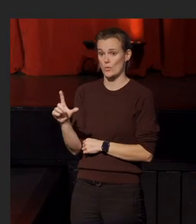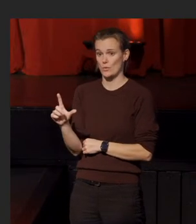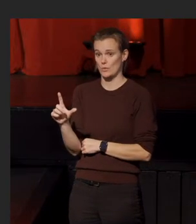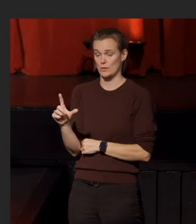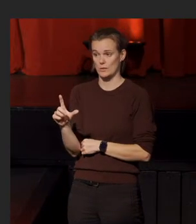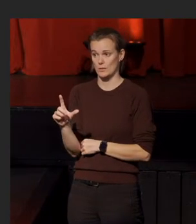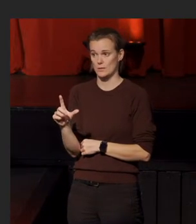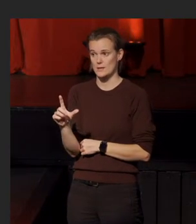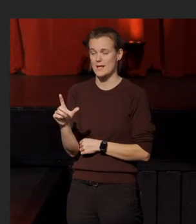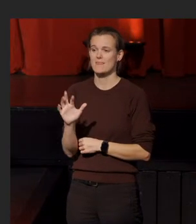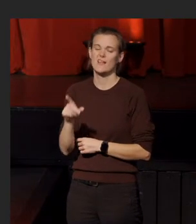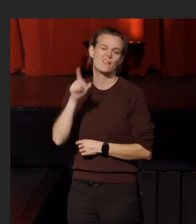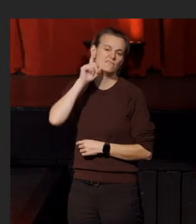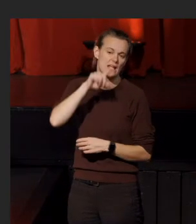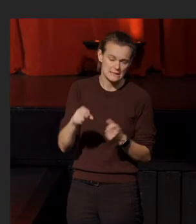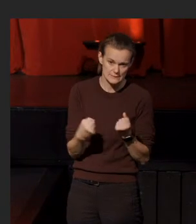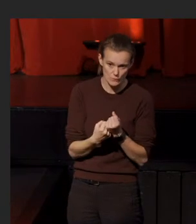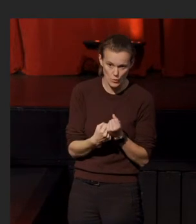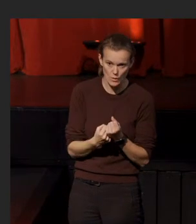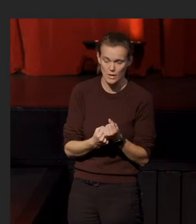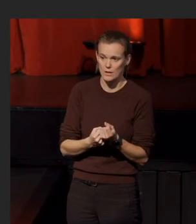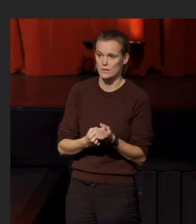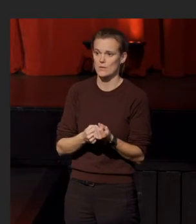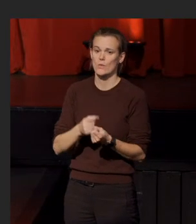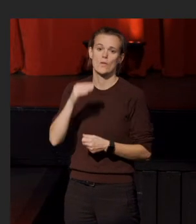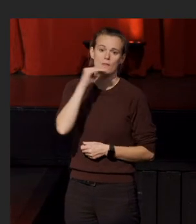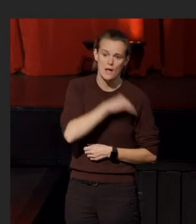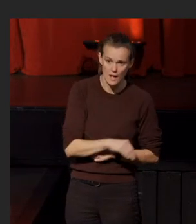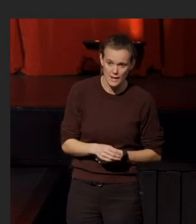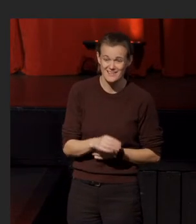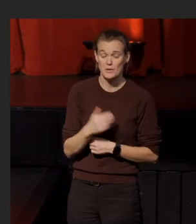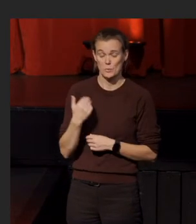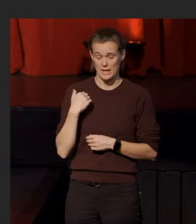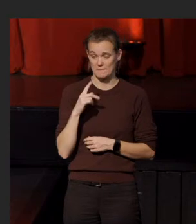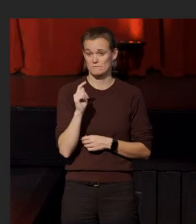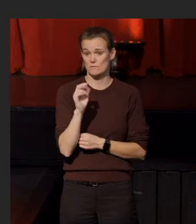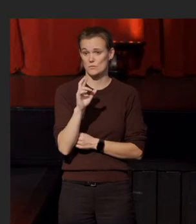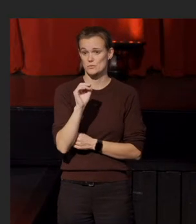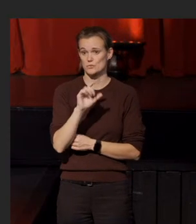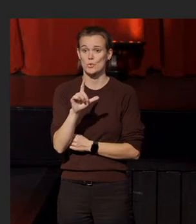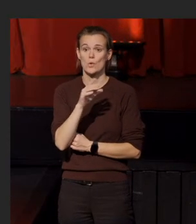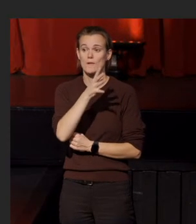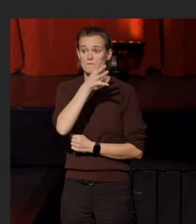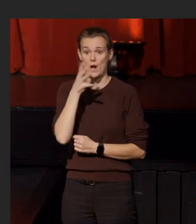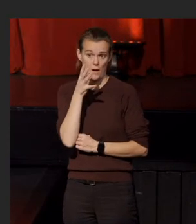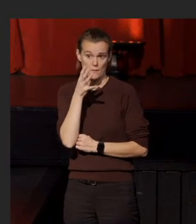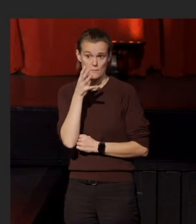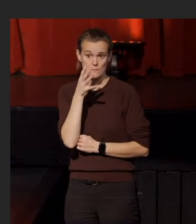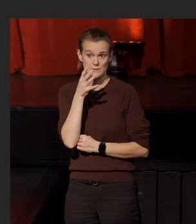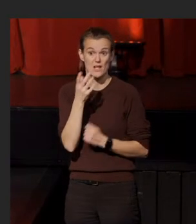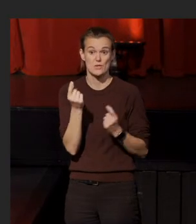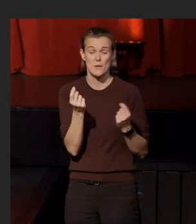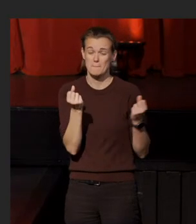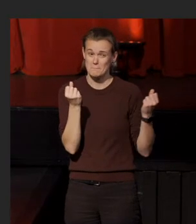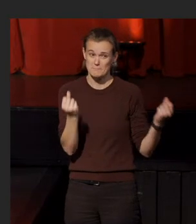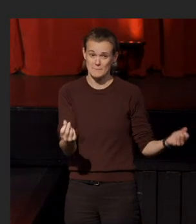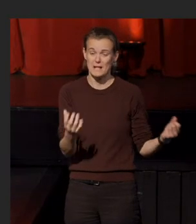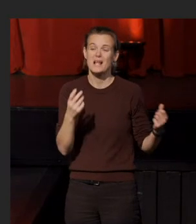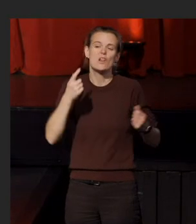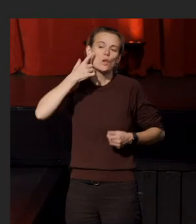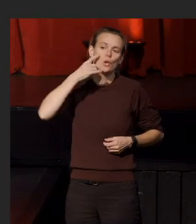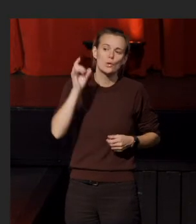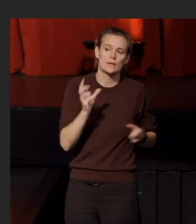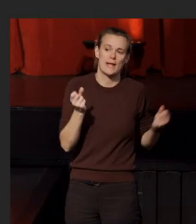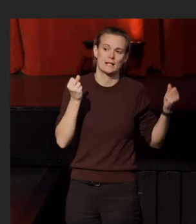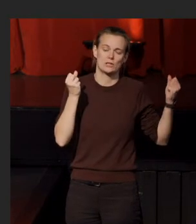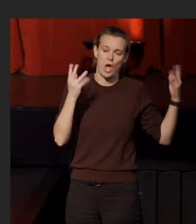fabrication of support that we see. And so we have troll farms that are created to try and make it look like there's a whole bunch of support for